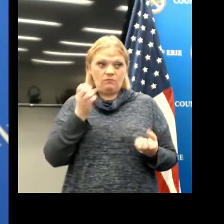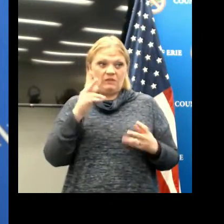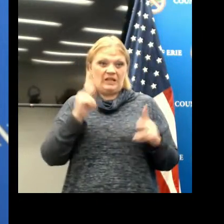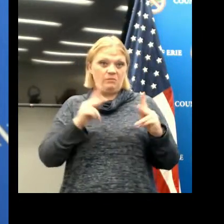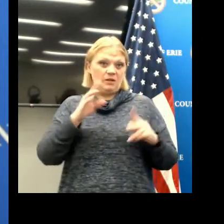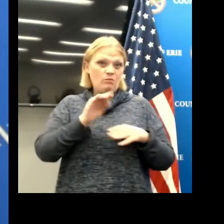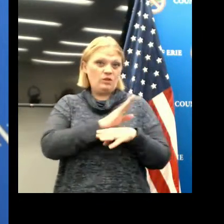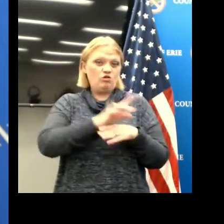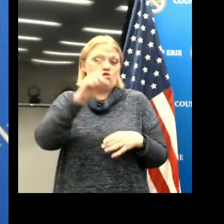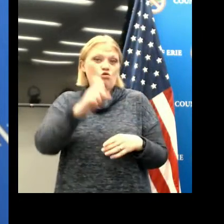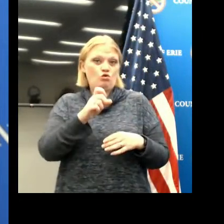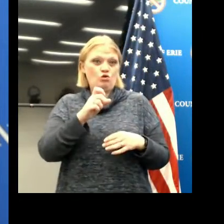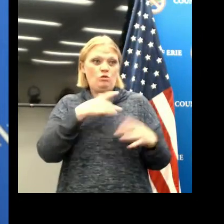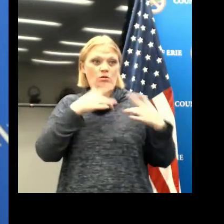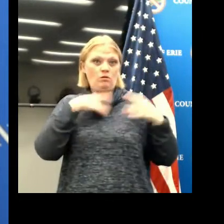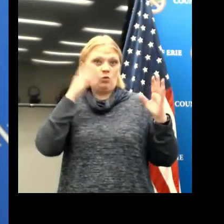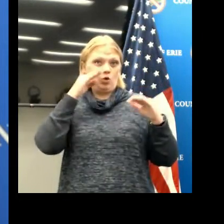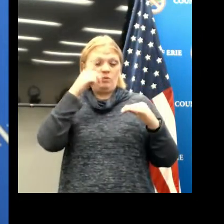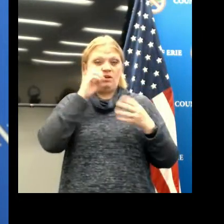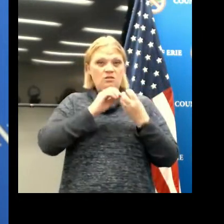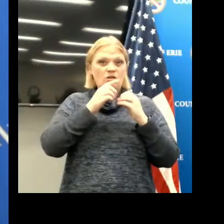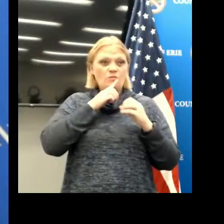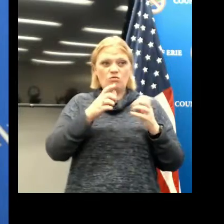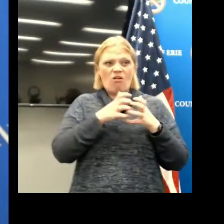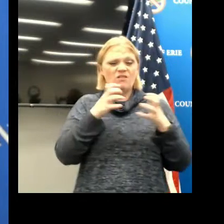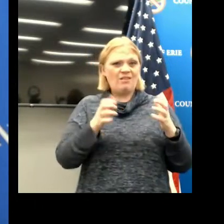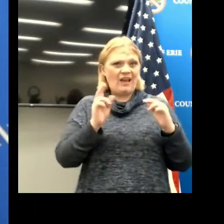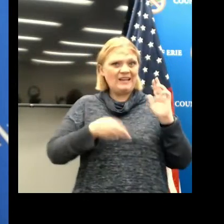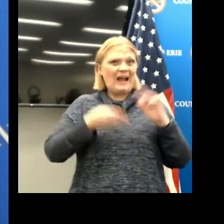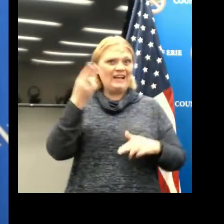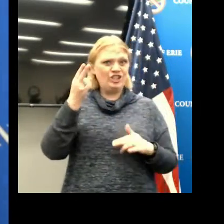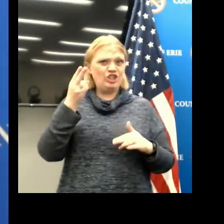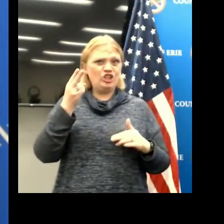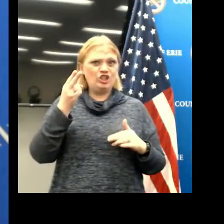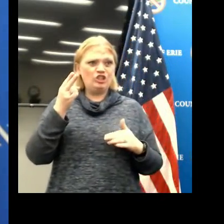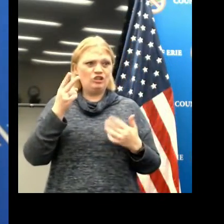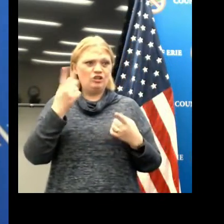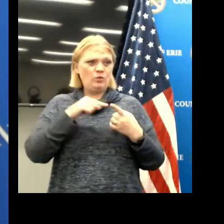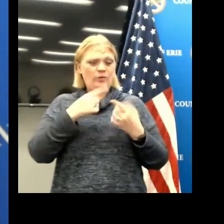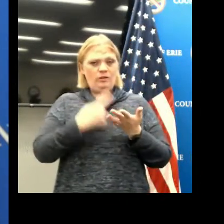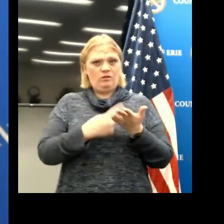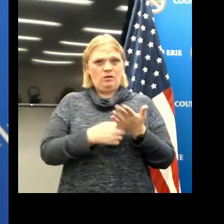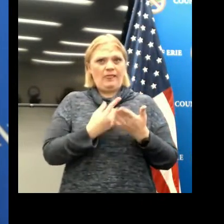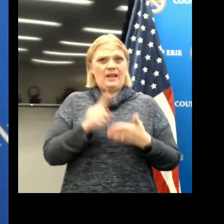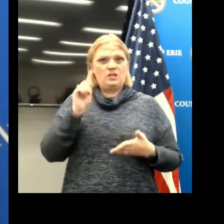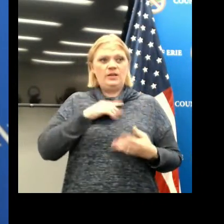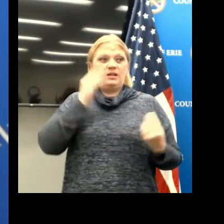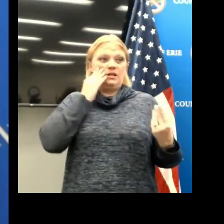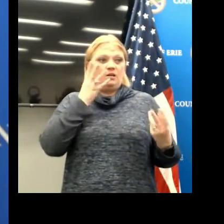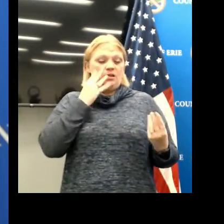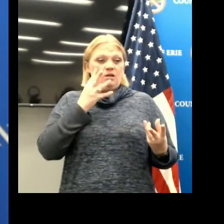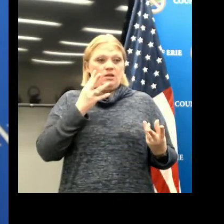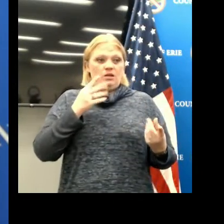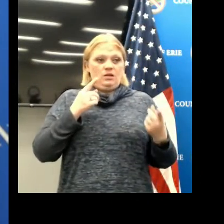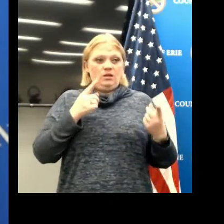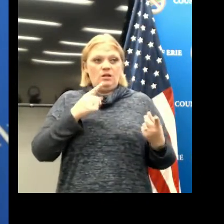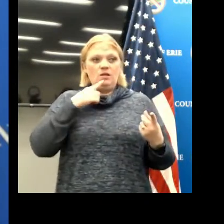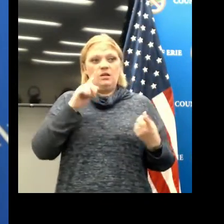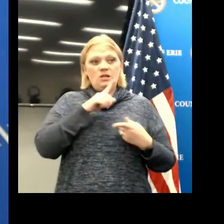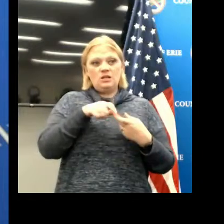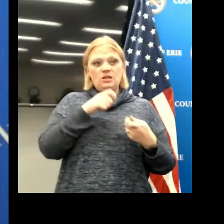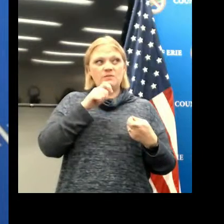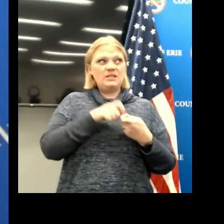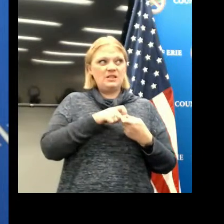the numbers are significantly higher than we were hoping they would be at this time when we talked about this last week. The data that's being looked at is the